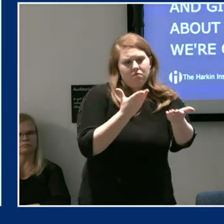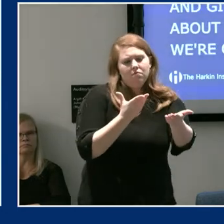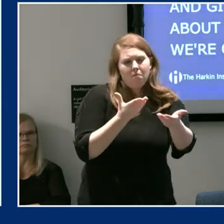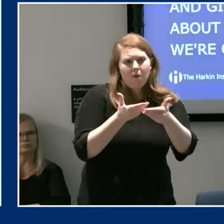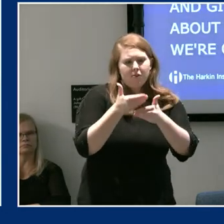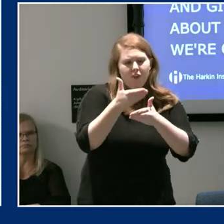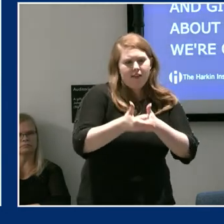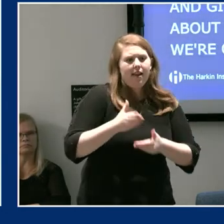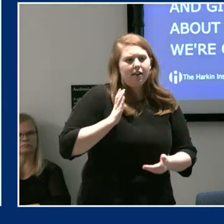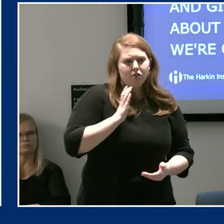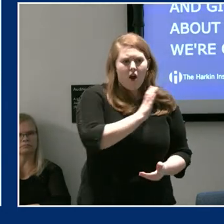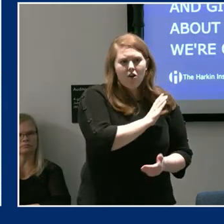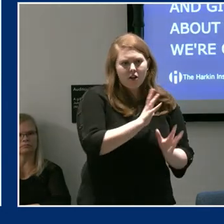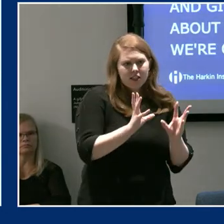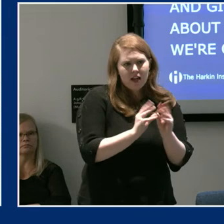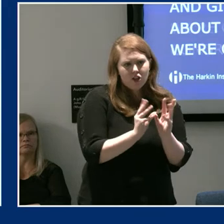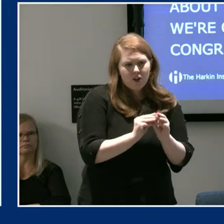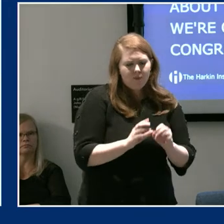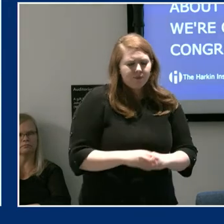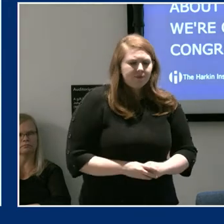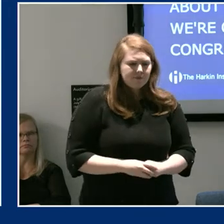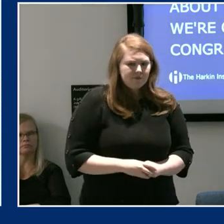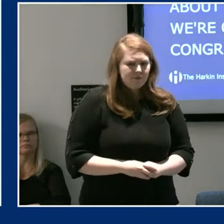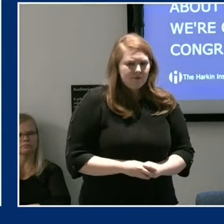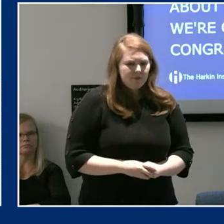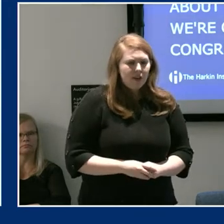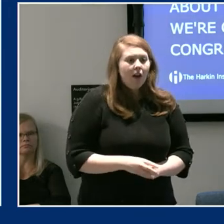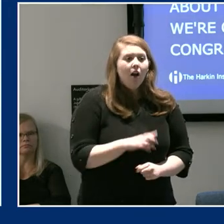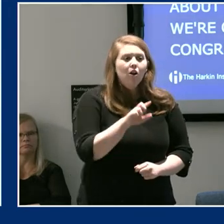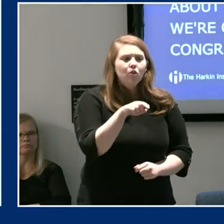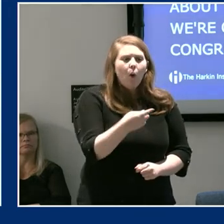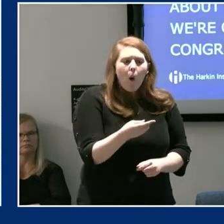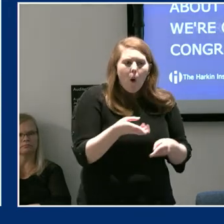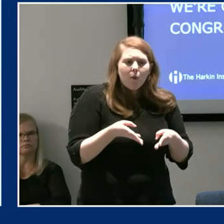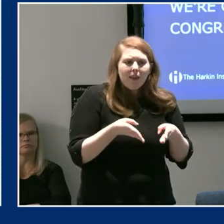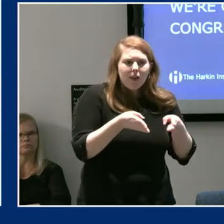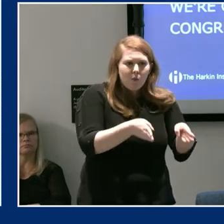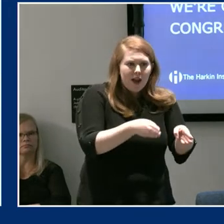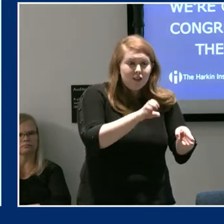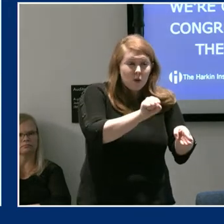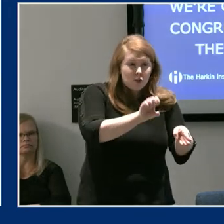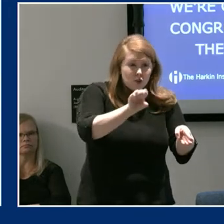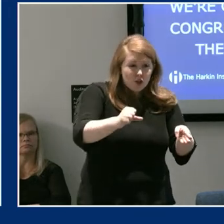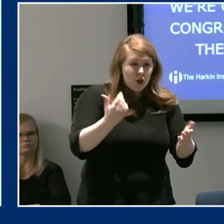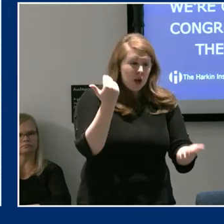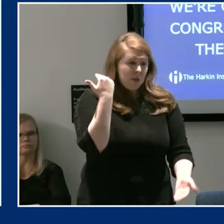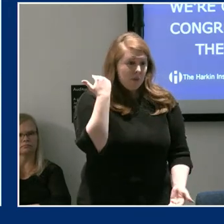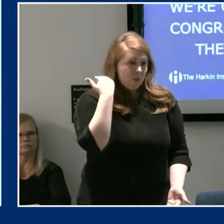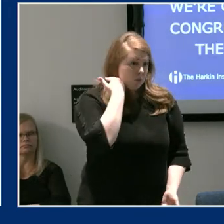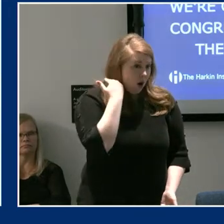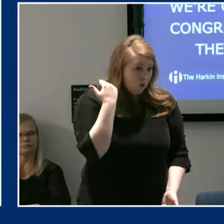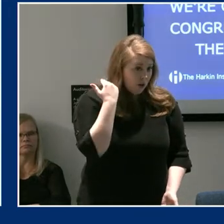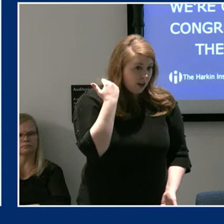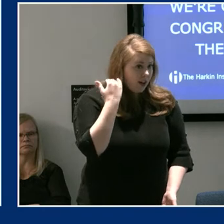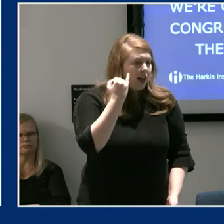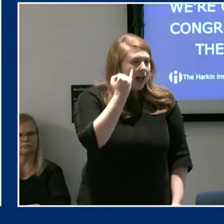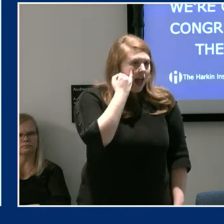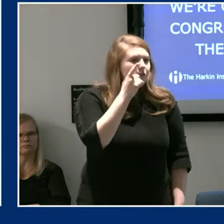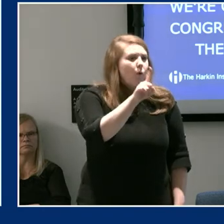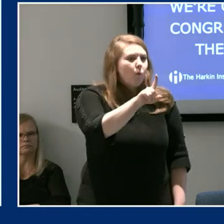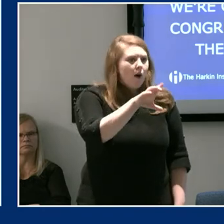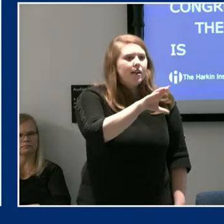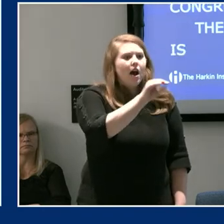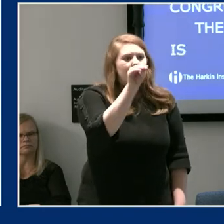Congress. The only way Social Security could be broke is if we had 100%